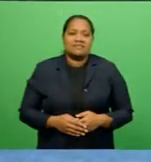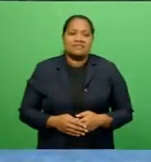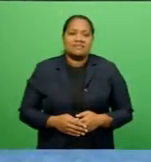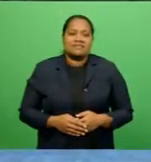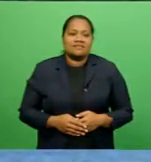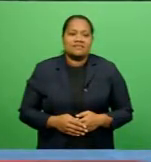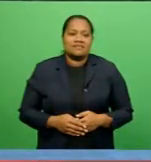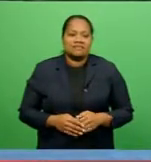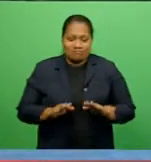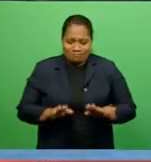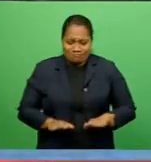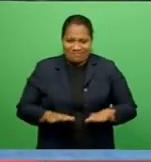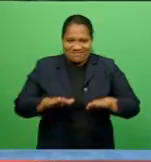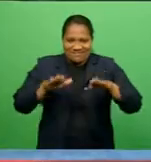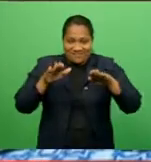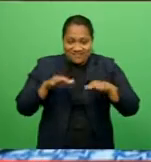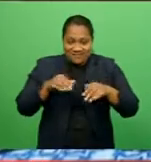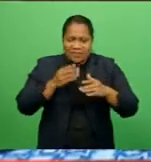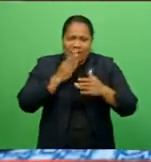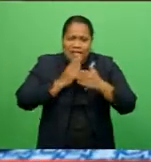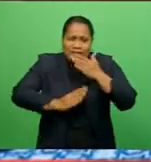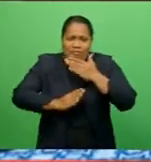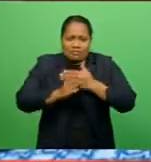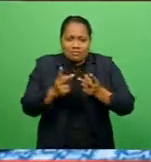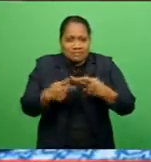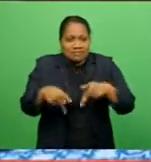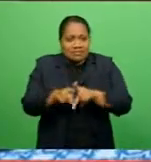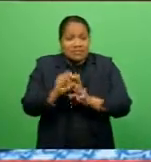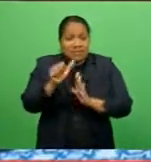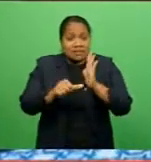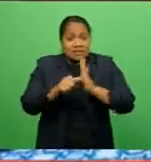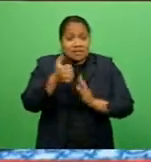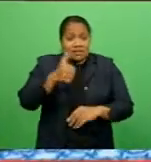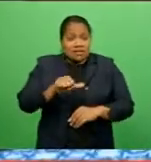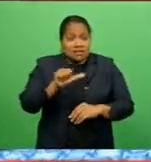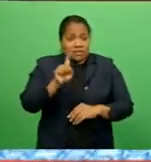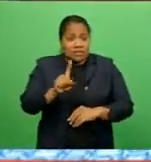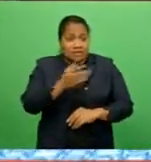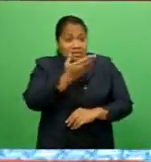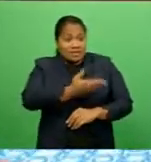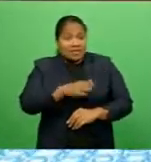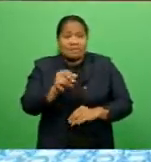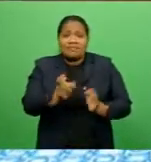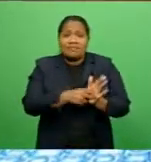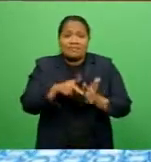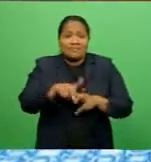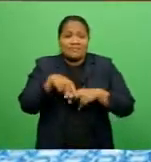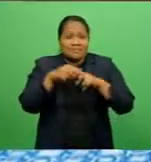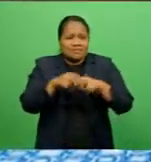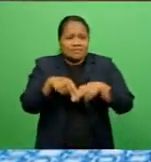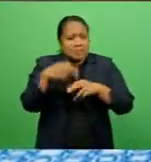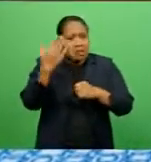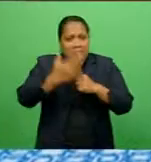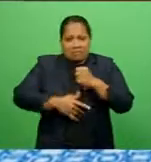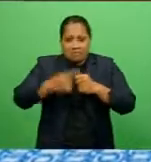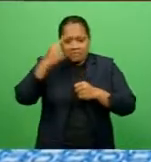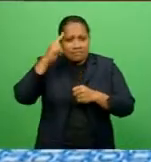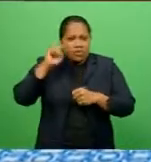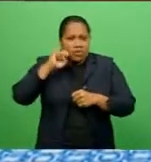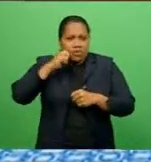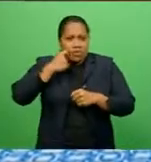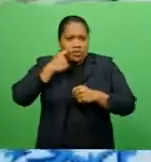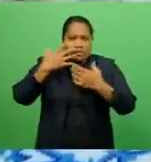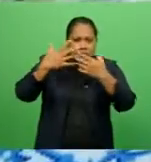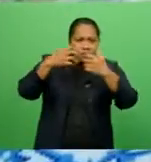Raised in a humble setting, the 61-year-old Thubu Narunga native never thought she would pursue a career that would take her to